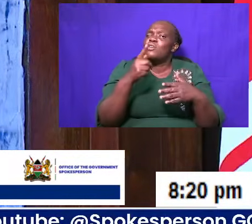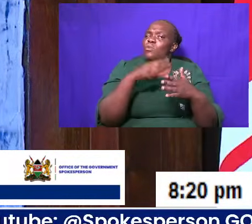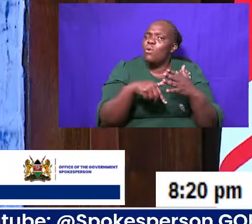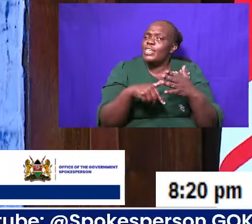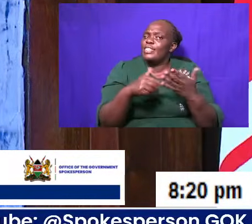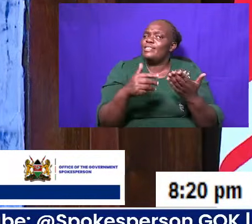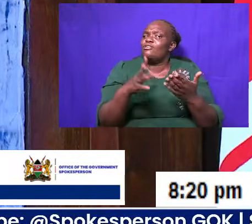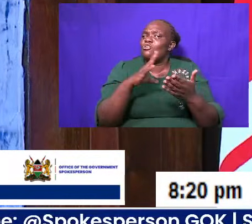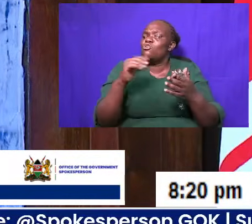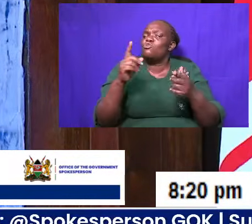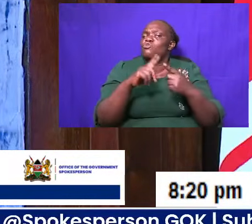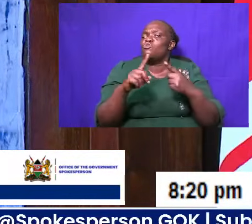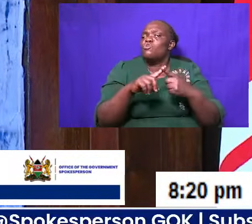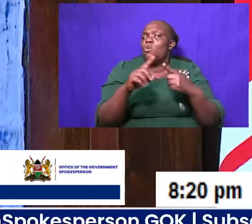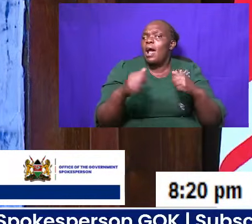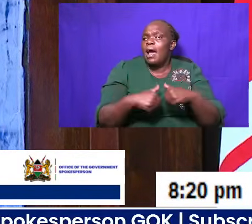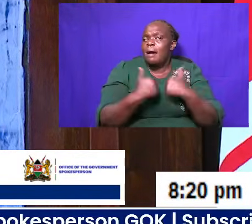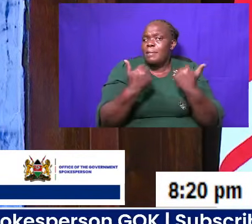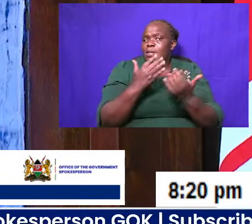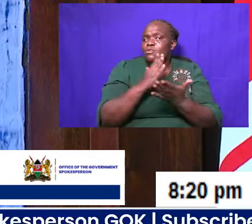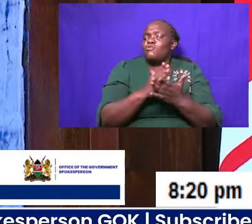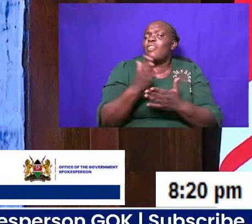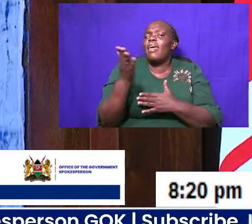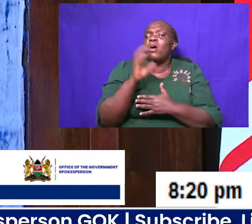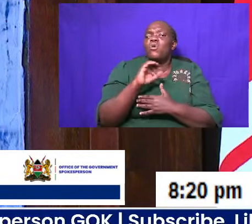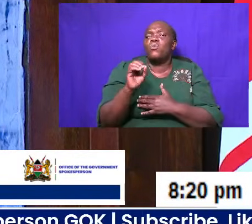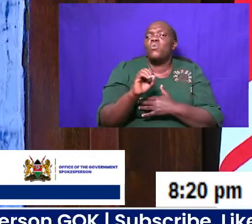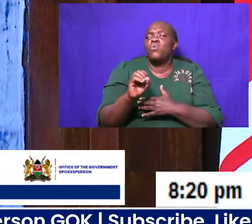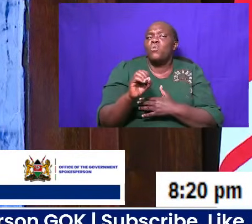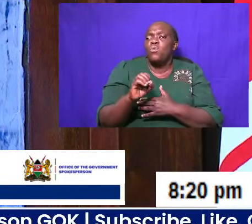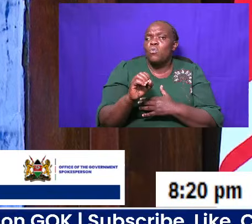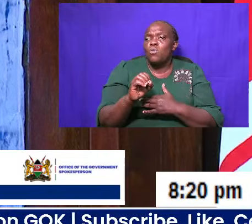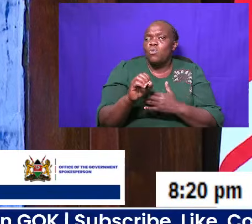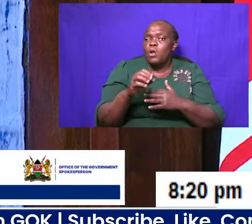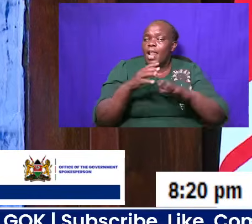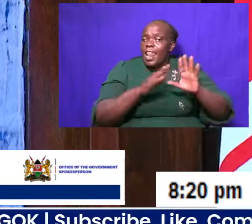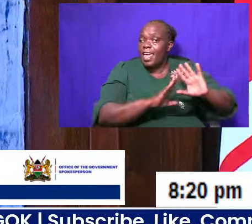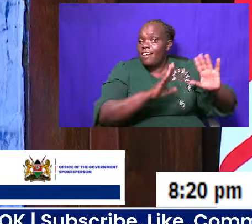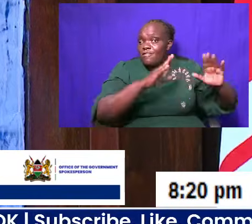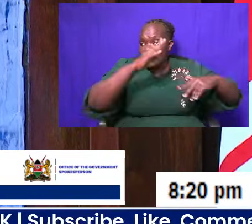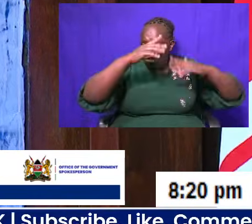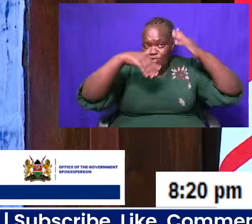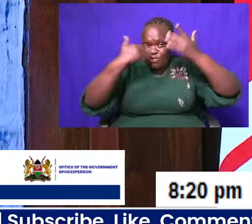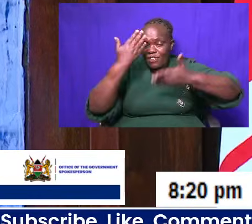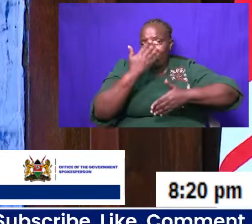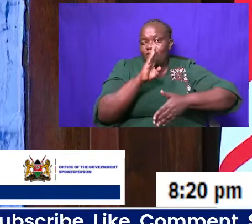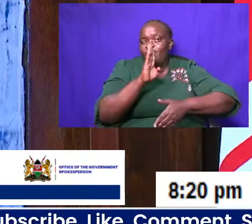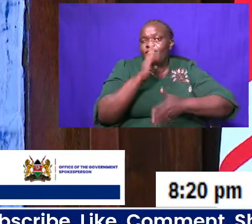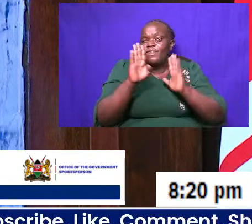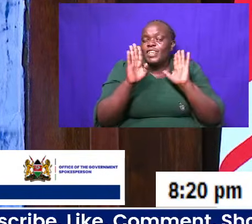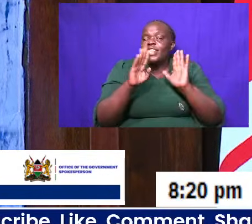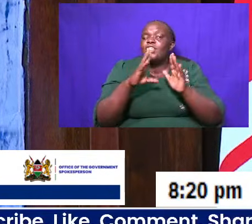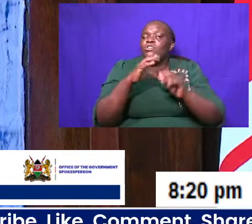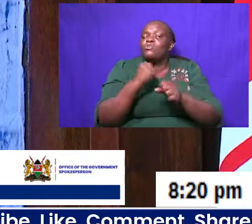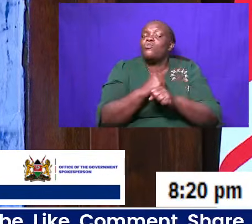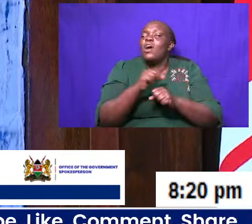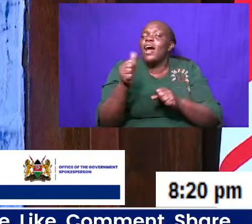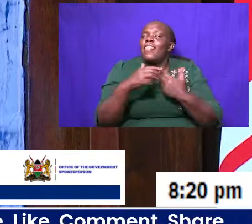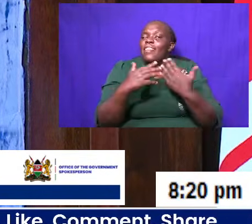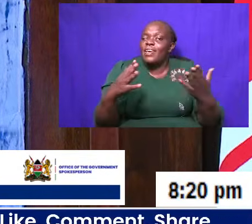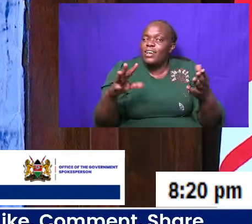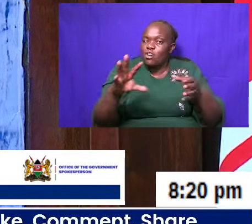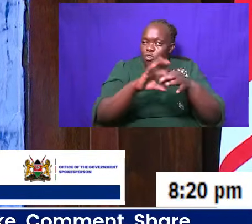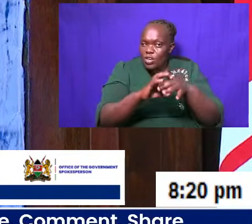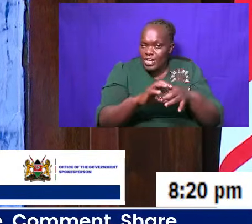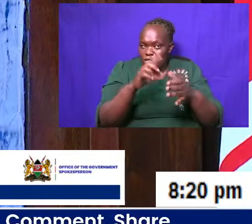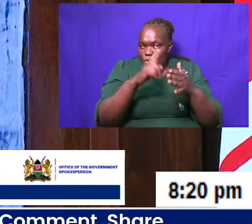is what is going to happen. I was not there because I'd already left Strathmore University to do something else, but I was connecting with